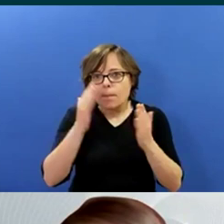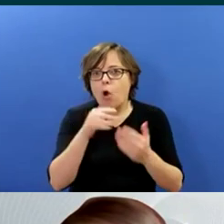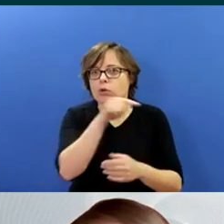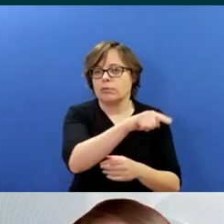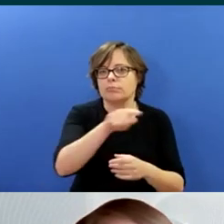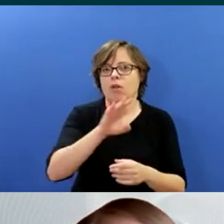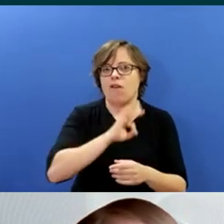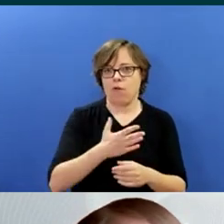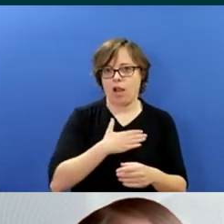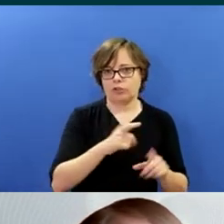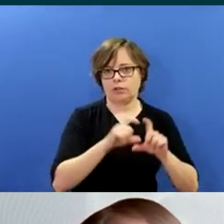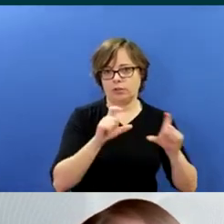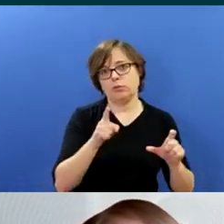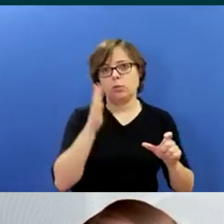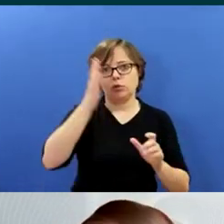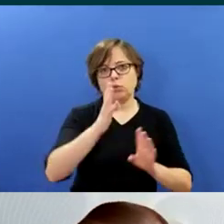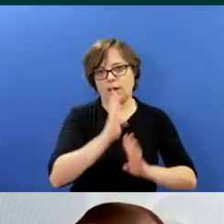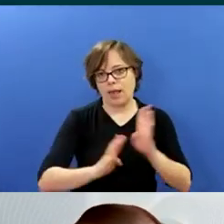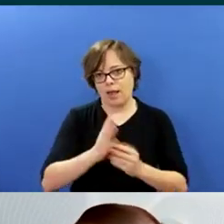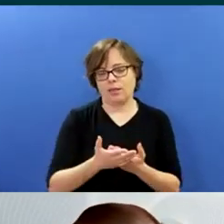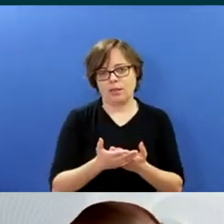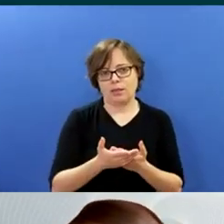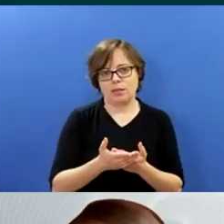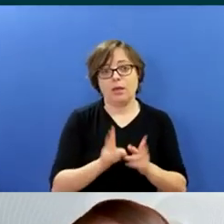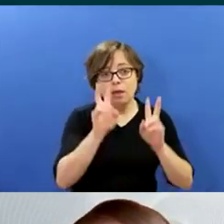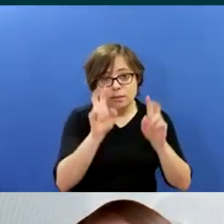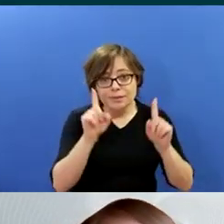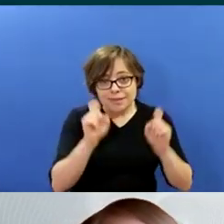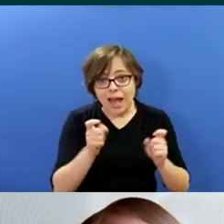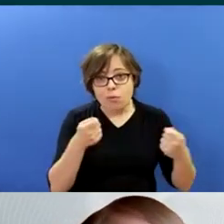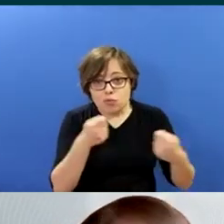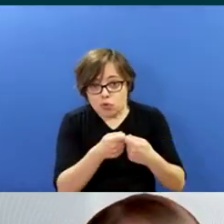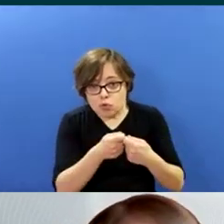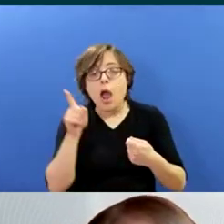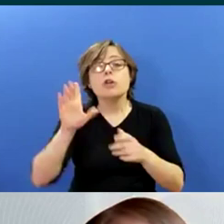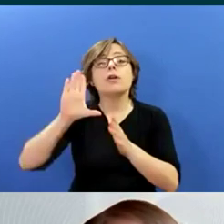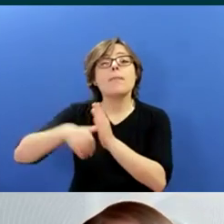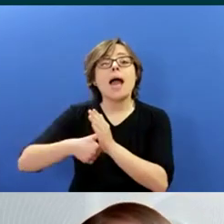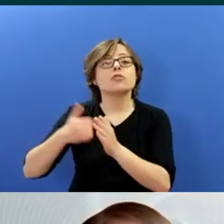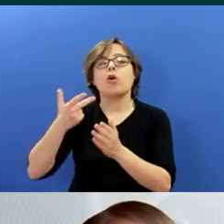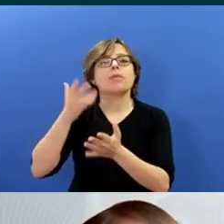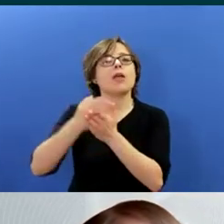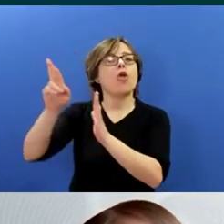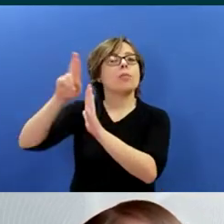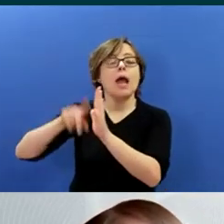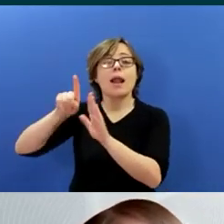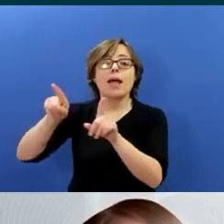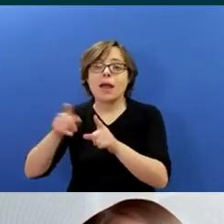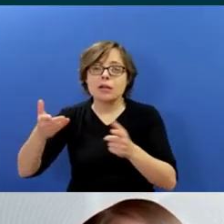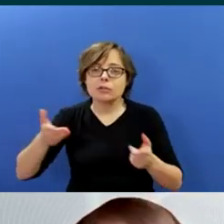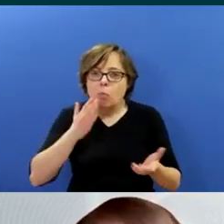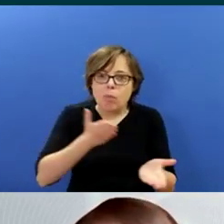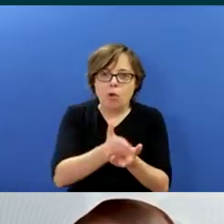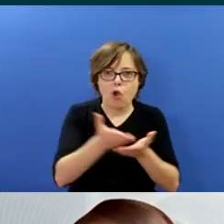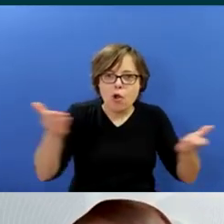partners, not merely regulators, so to work for a common goal. And of course, to provide the cities with tools